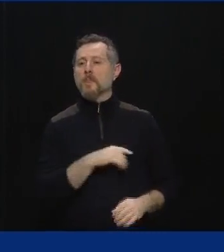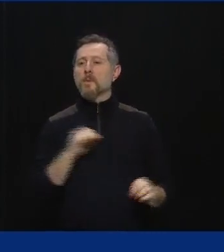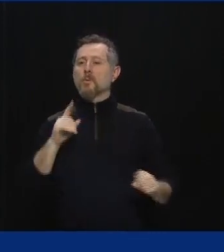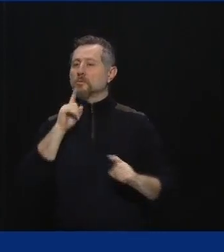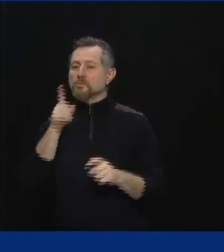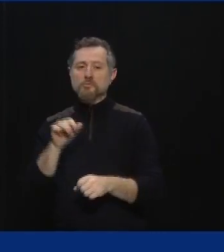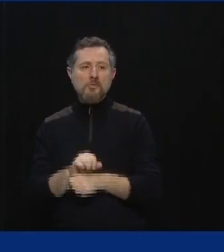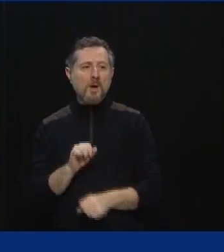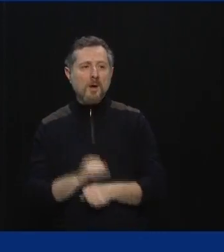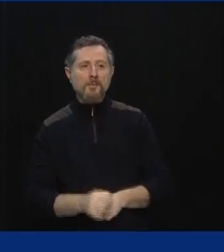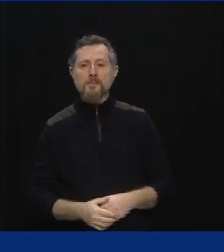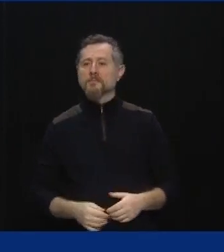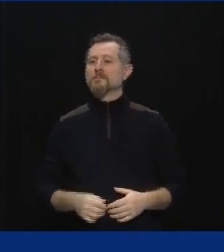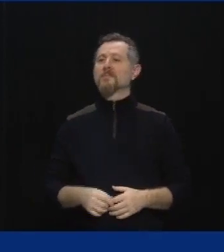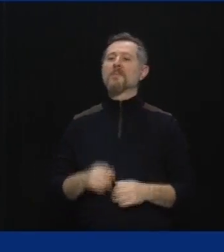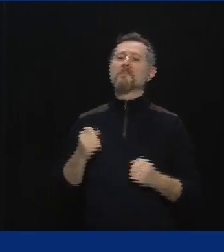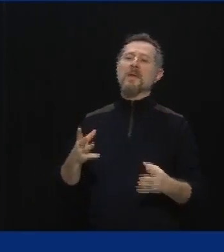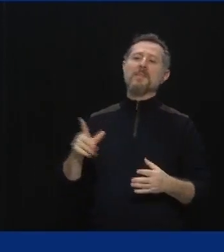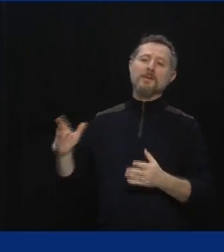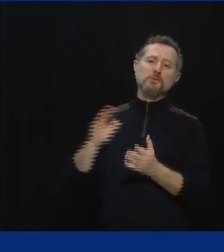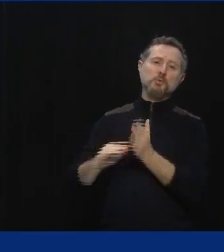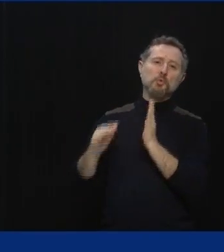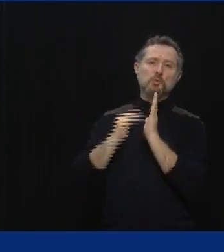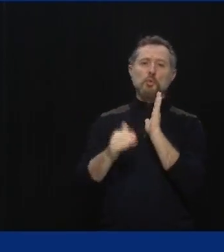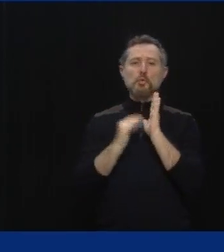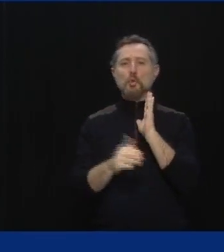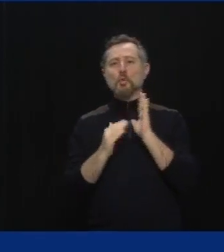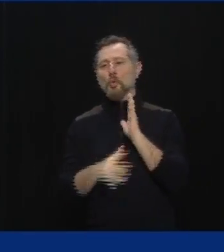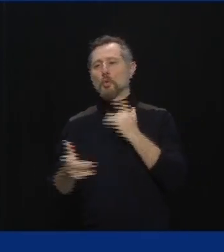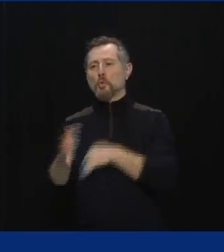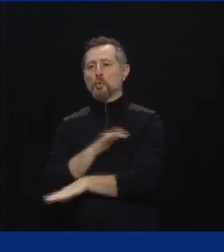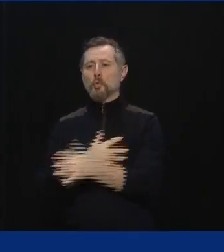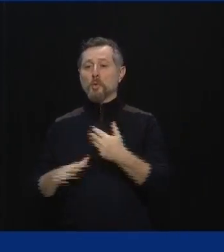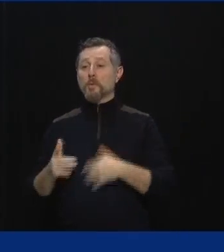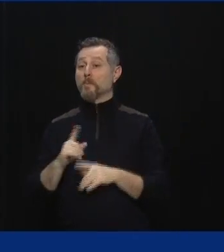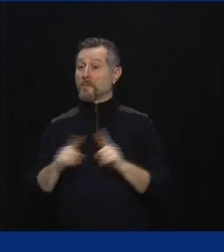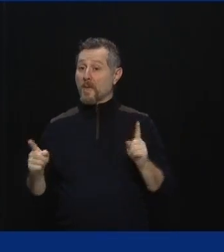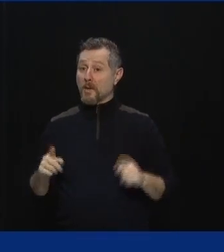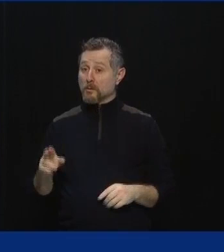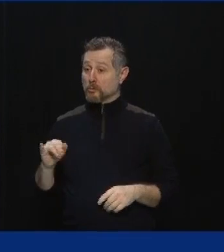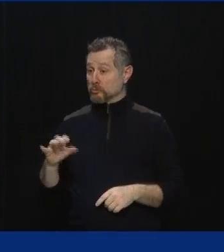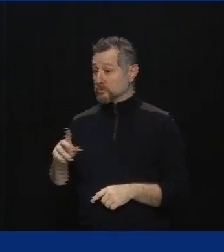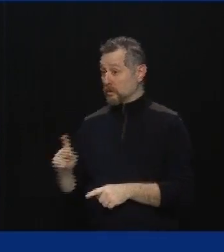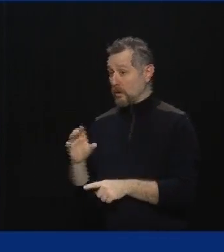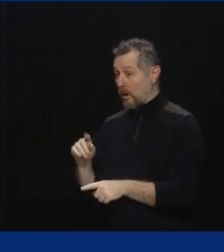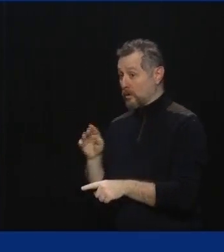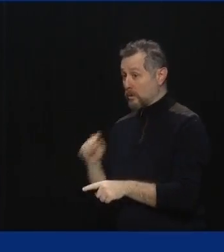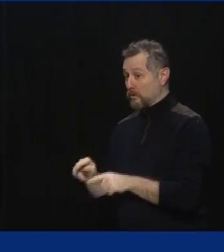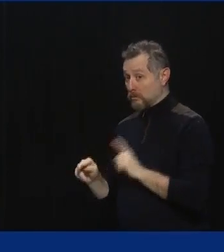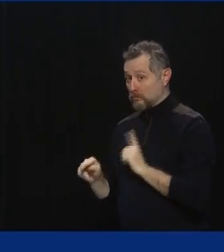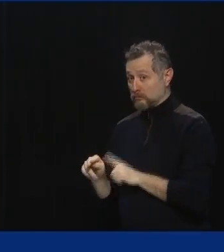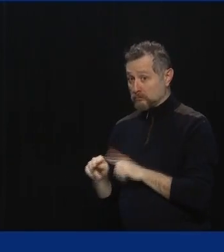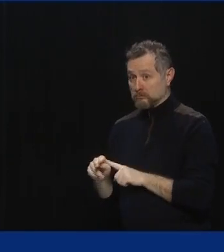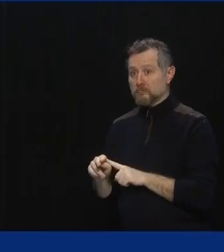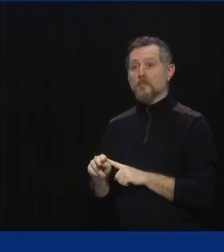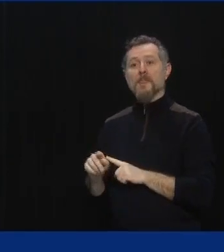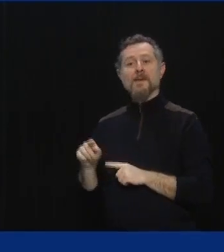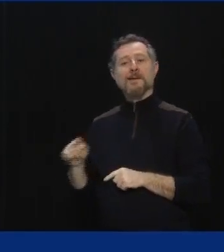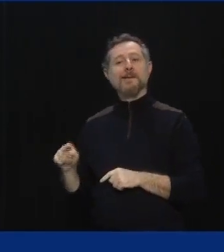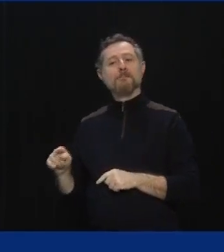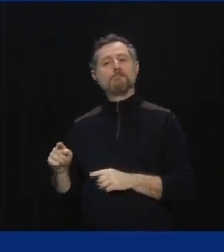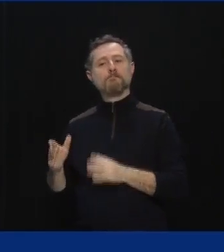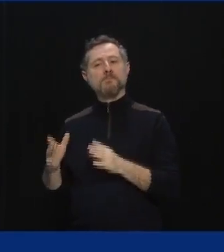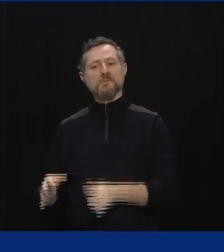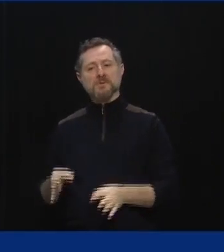it. We had a lot of excuses that were there. But this man, Rick Cotton, he sat down and